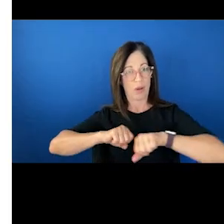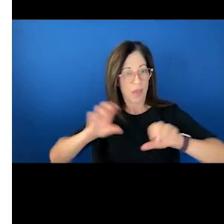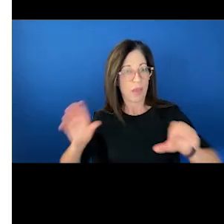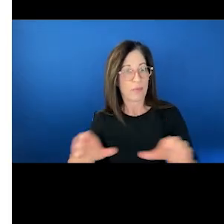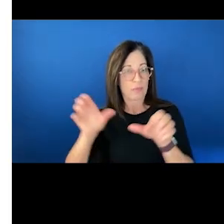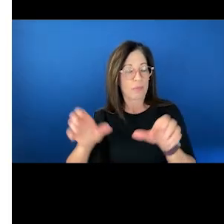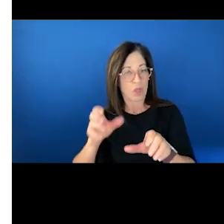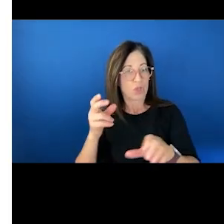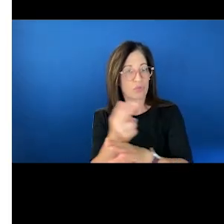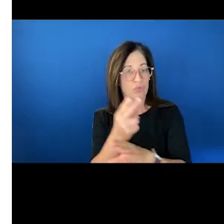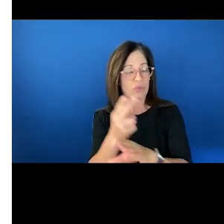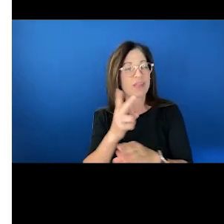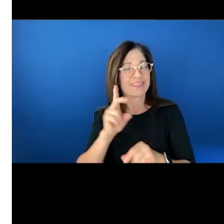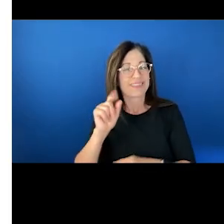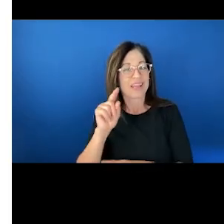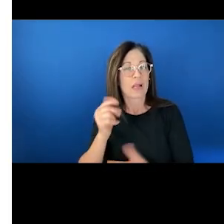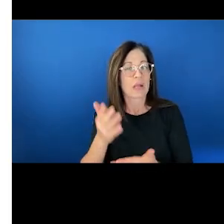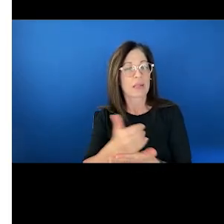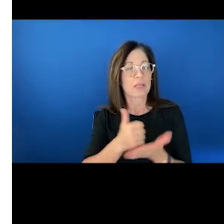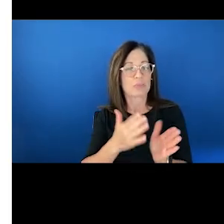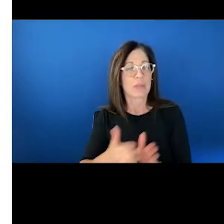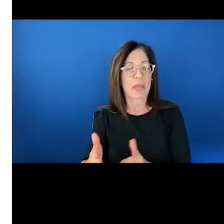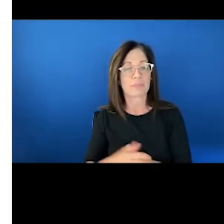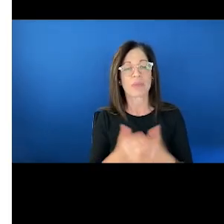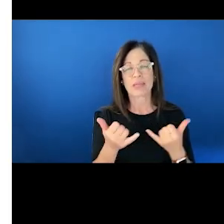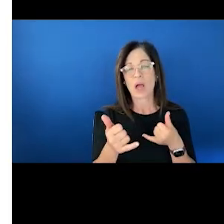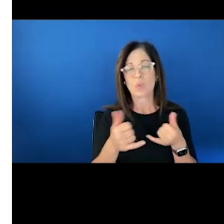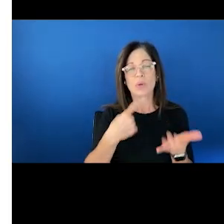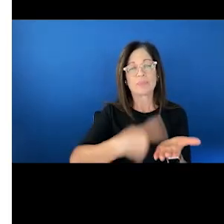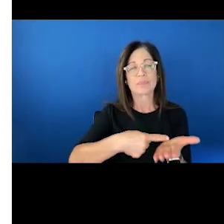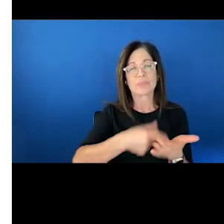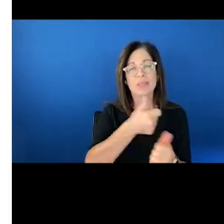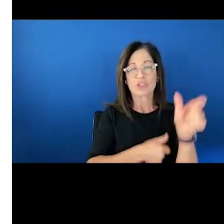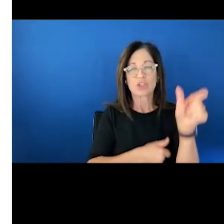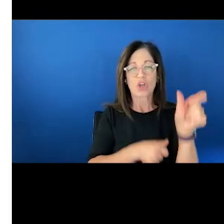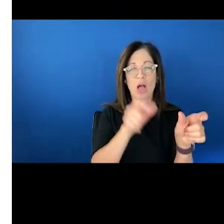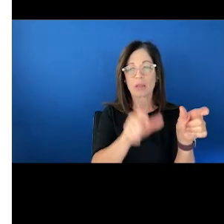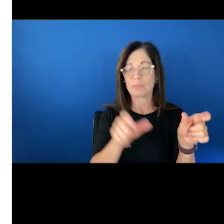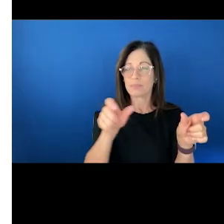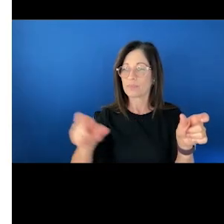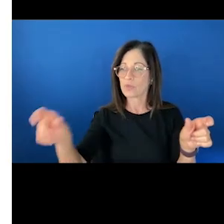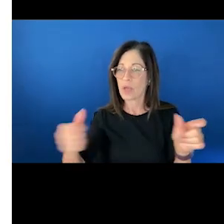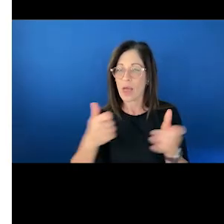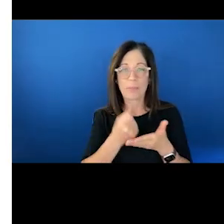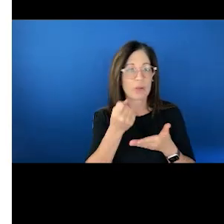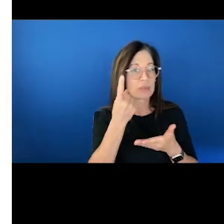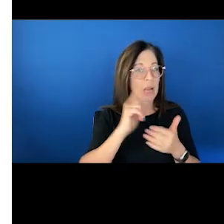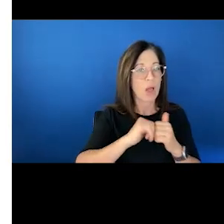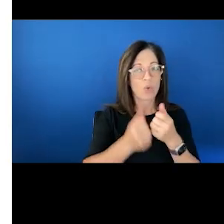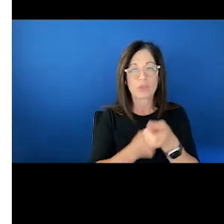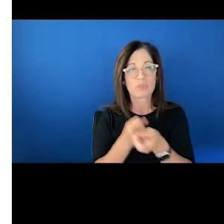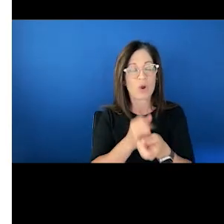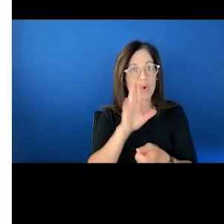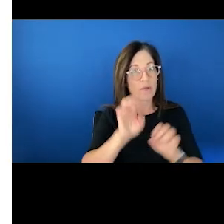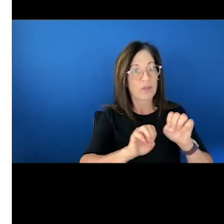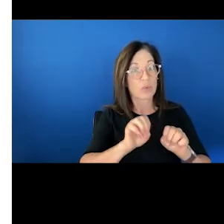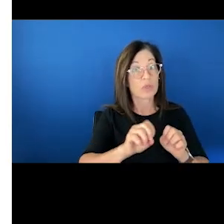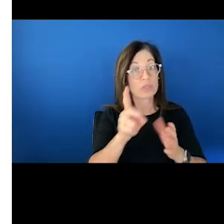actionable data collection plans. Let's walk through each column to understand how it supports your evaluation